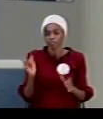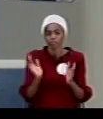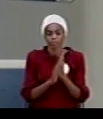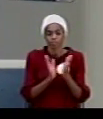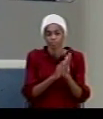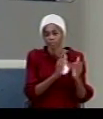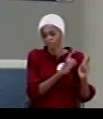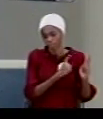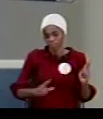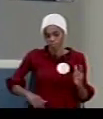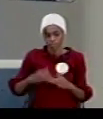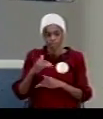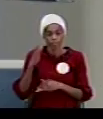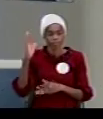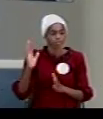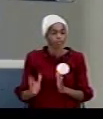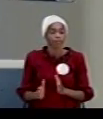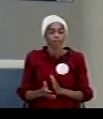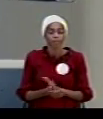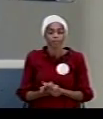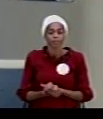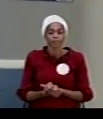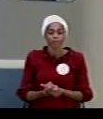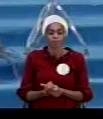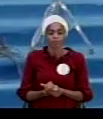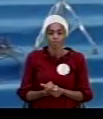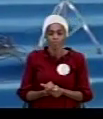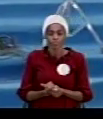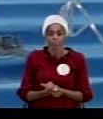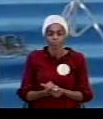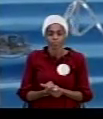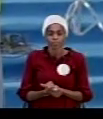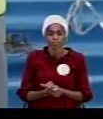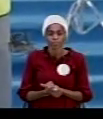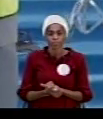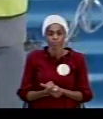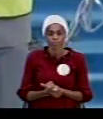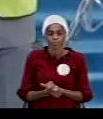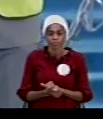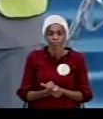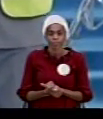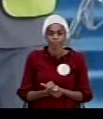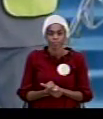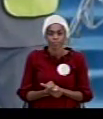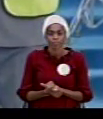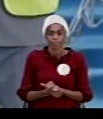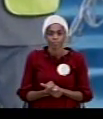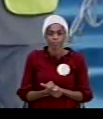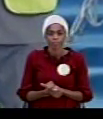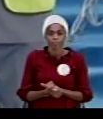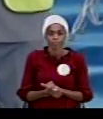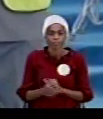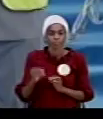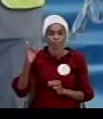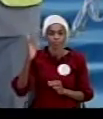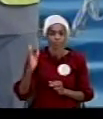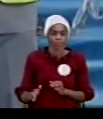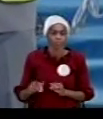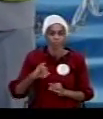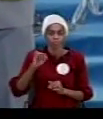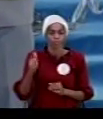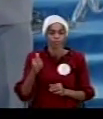Lord. The next testifier is Pastor James Oladejo from Ibadan